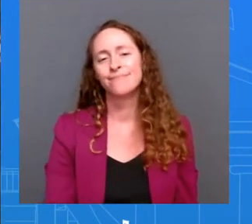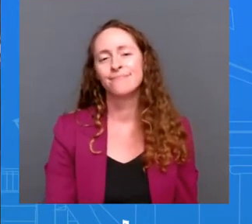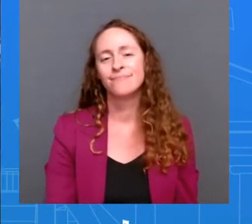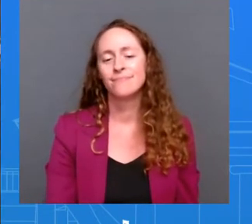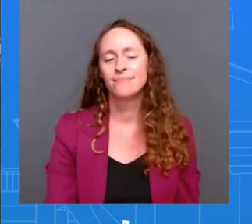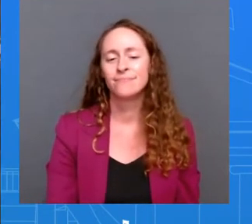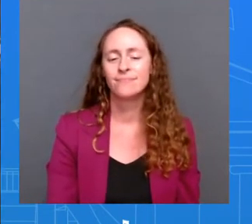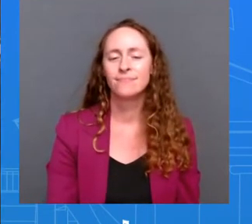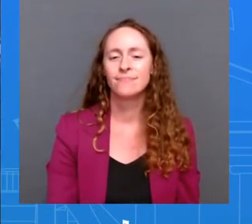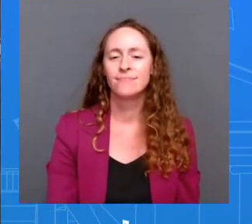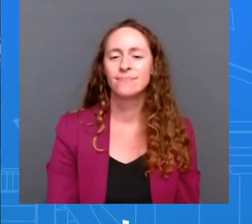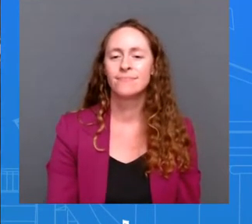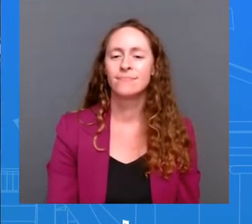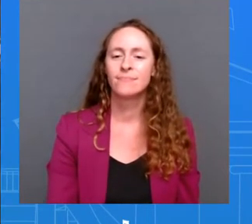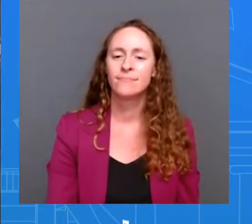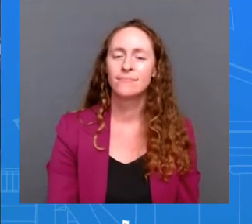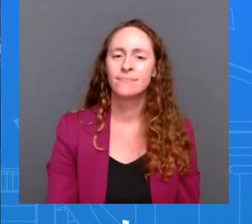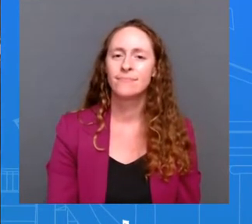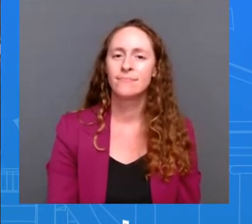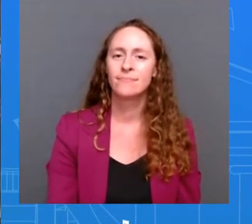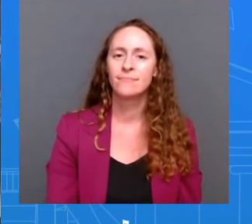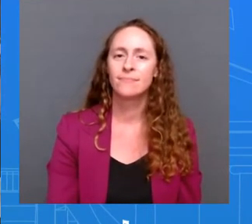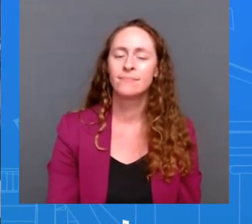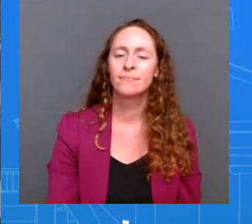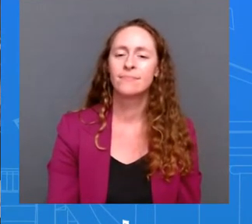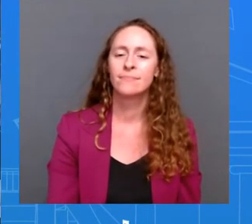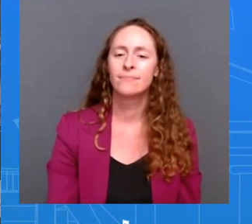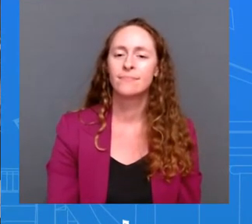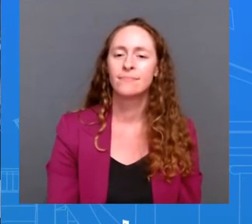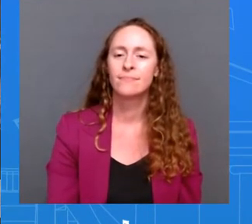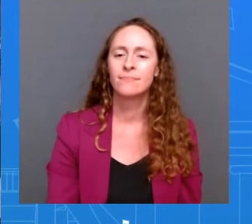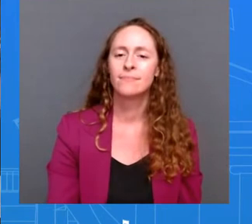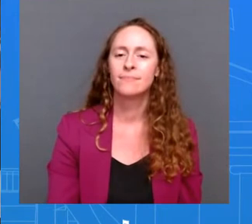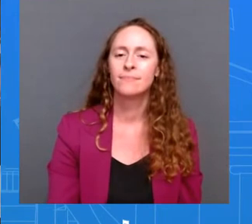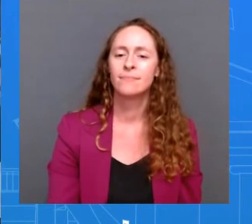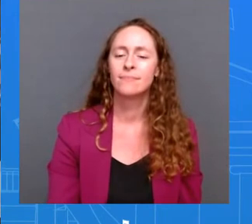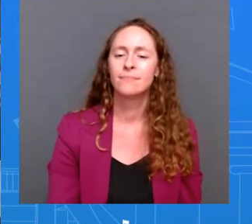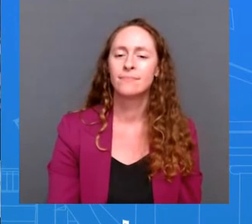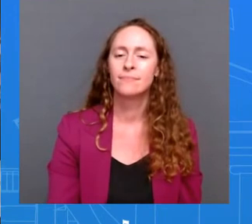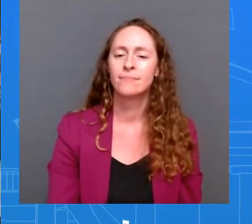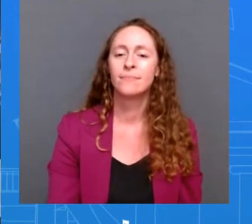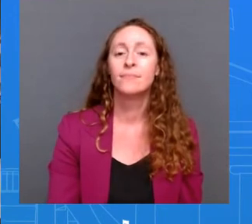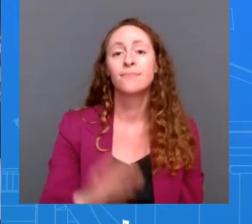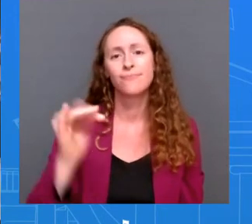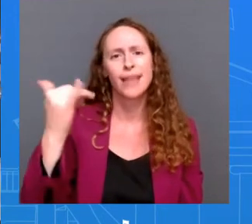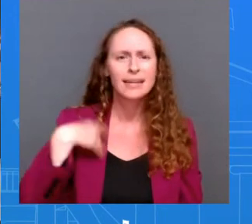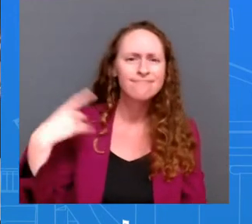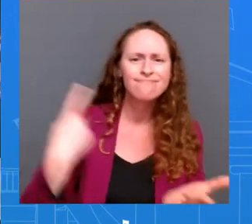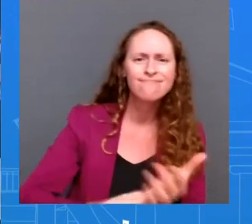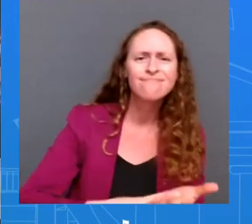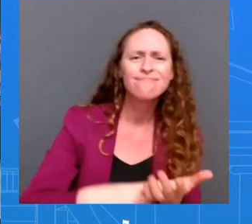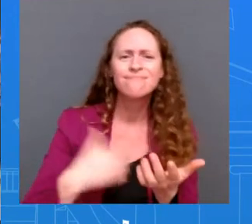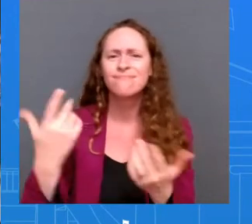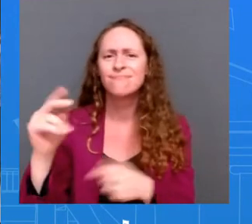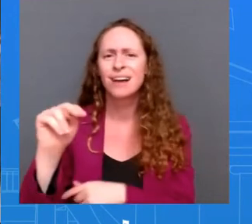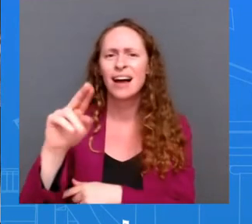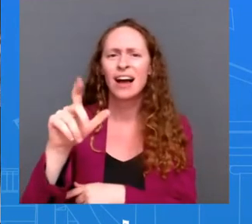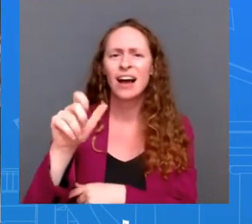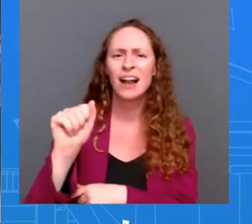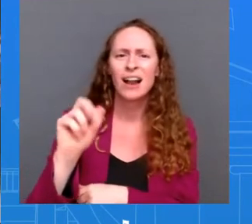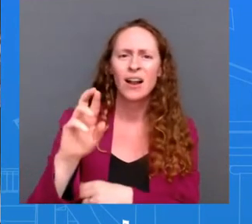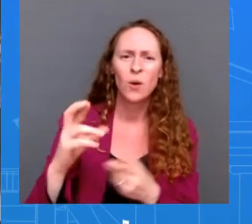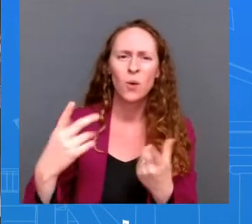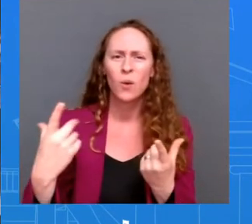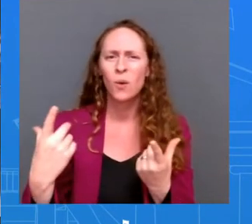talks that have restarted. Would it be fair to describe this as a last-ditch effort? I'm sorry. The Iran